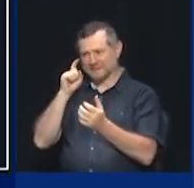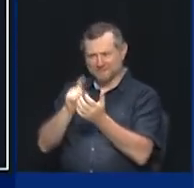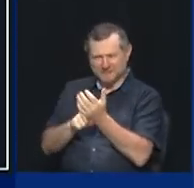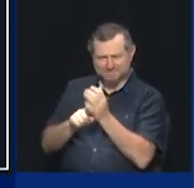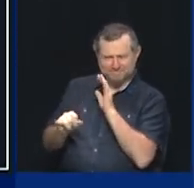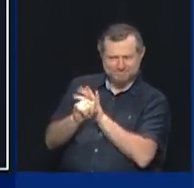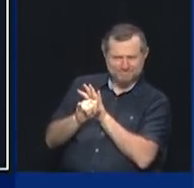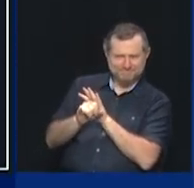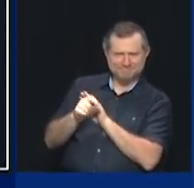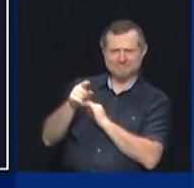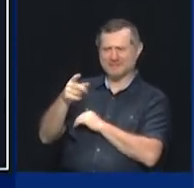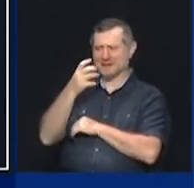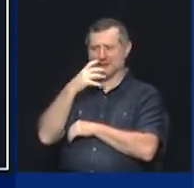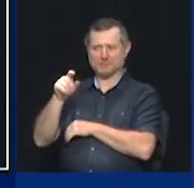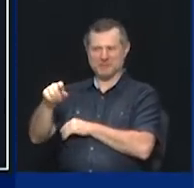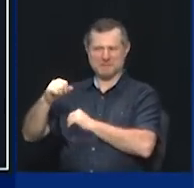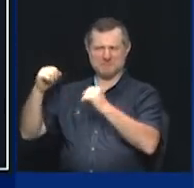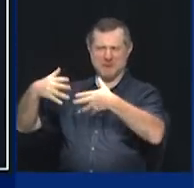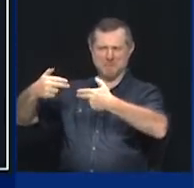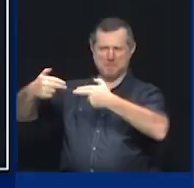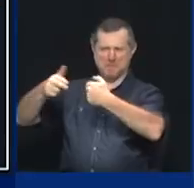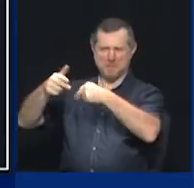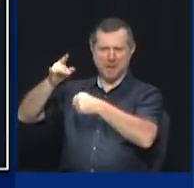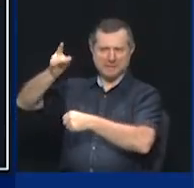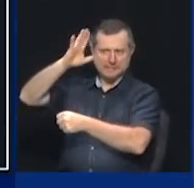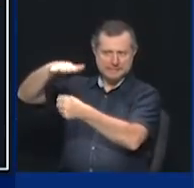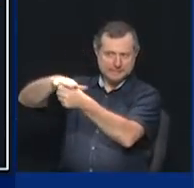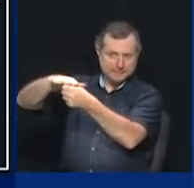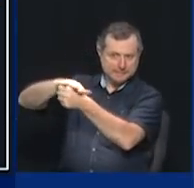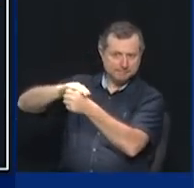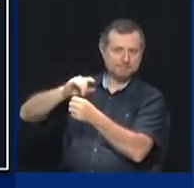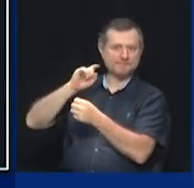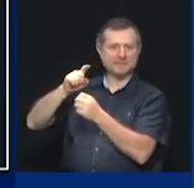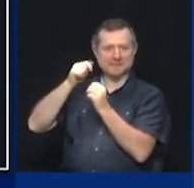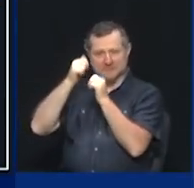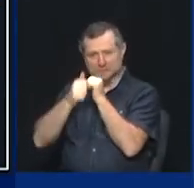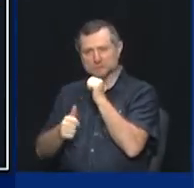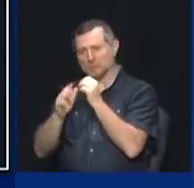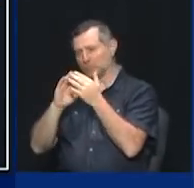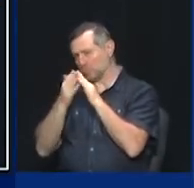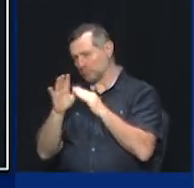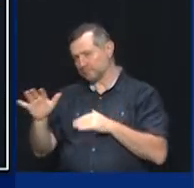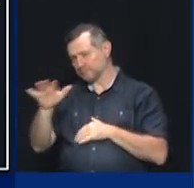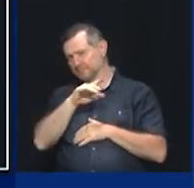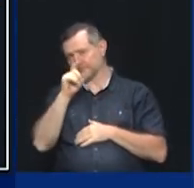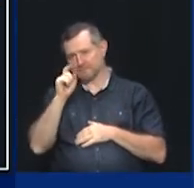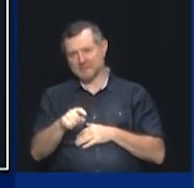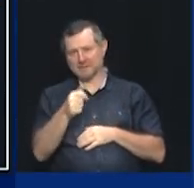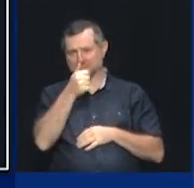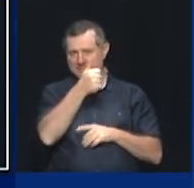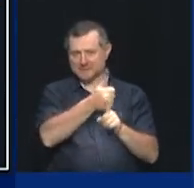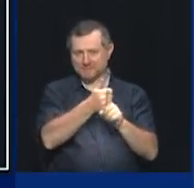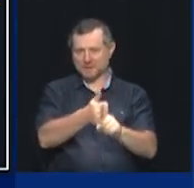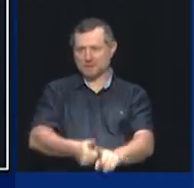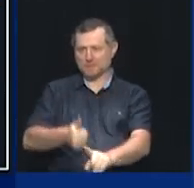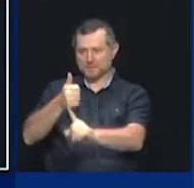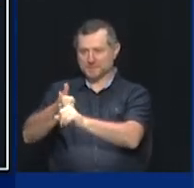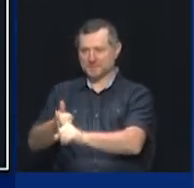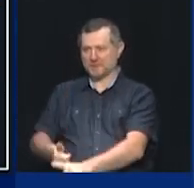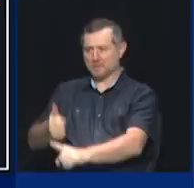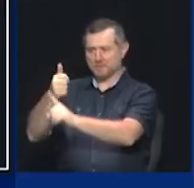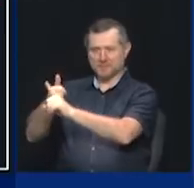But we need to do that on a community level. That's the only way it's going to work. We have the